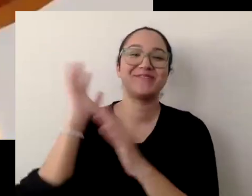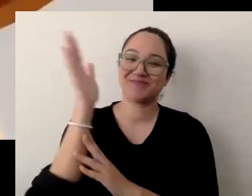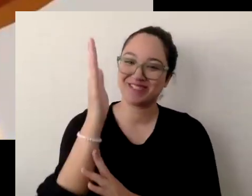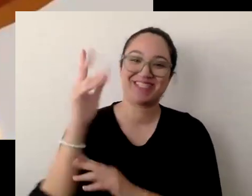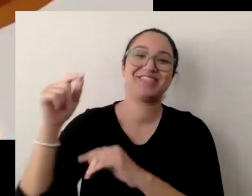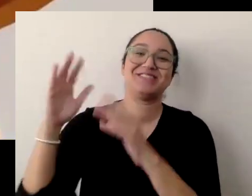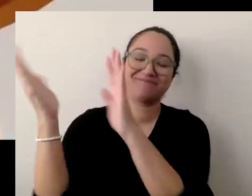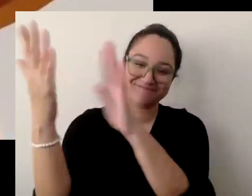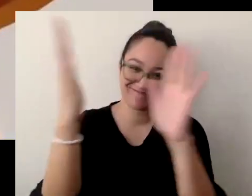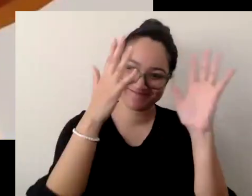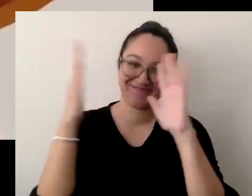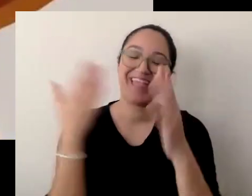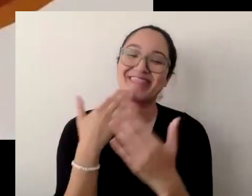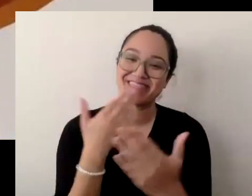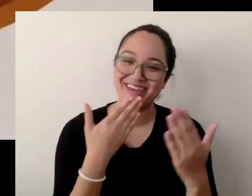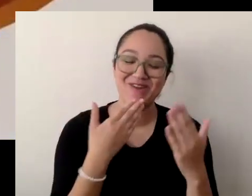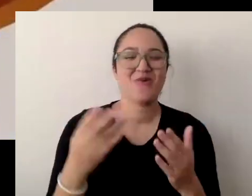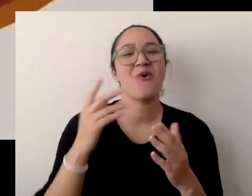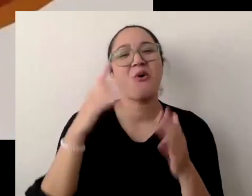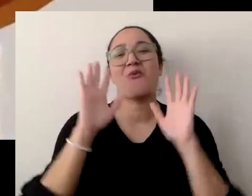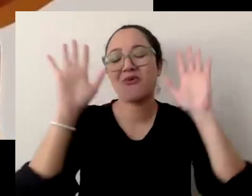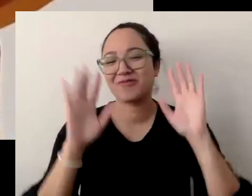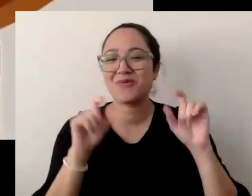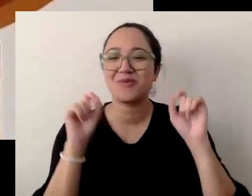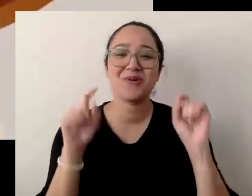Thank you, everybody. Thank you for your wonderful questions.